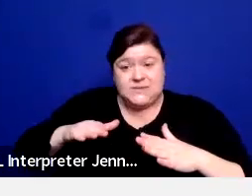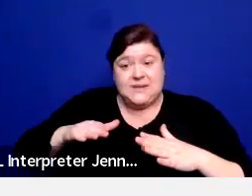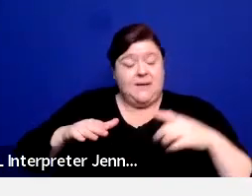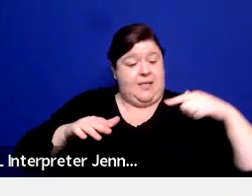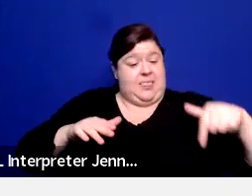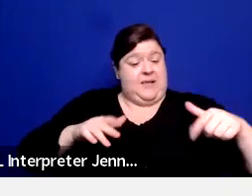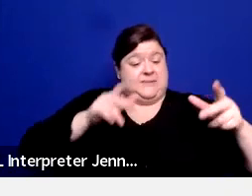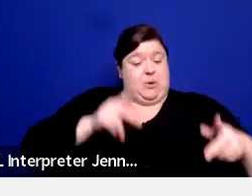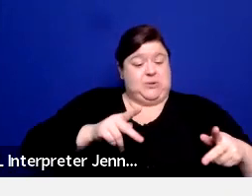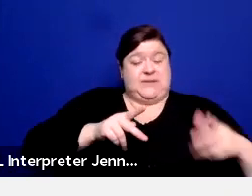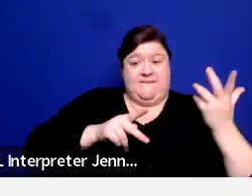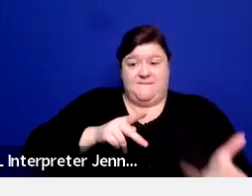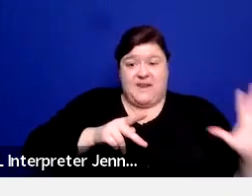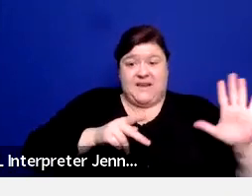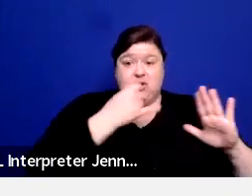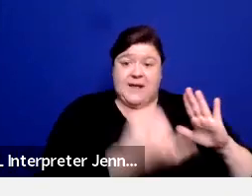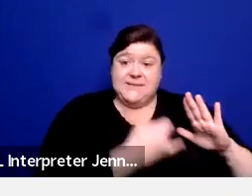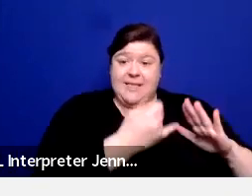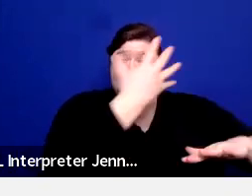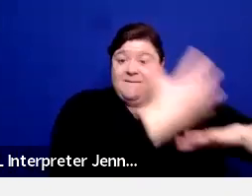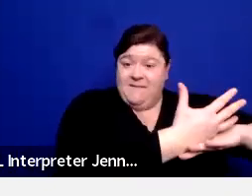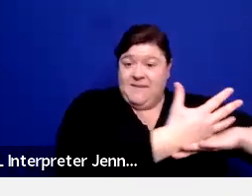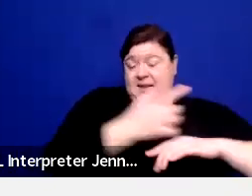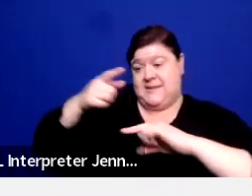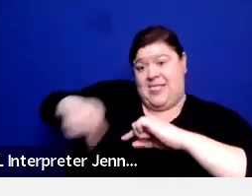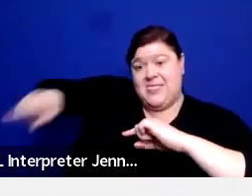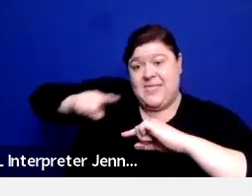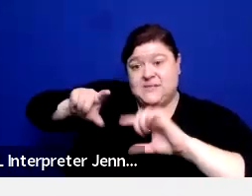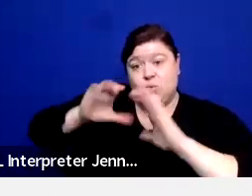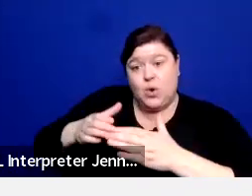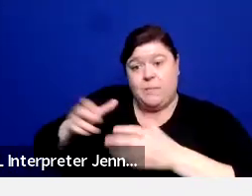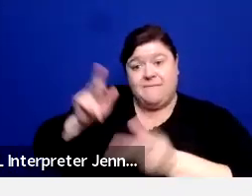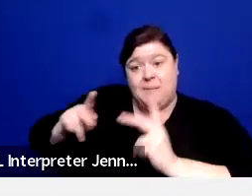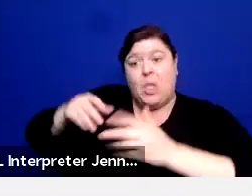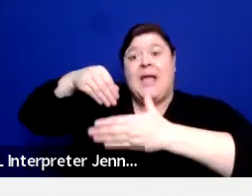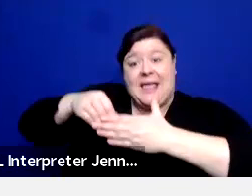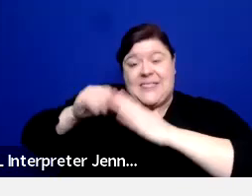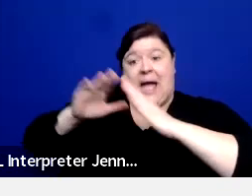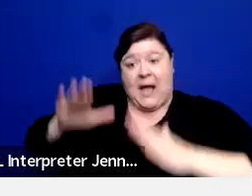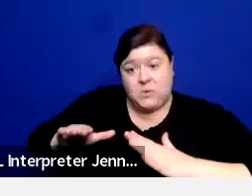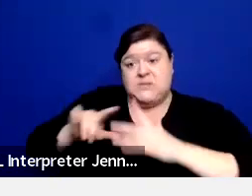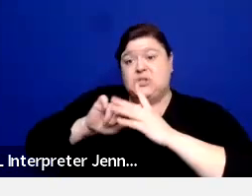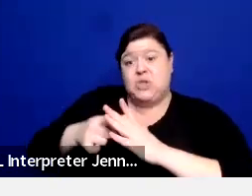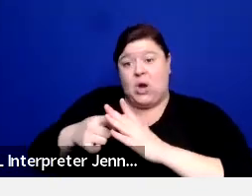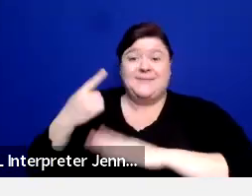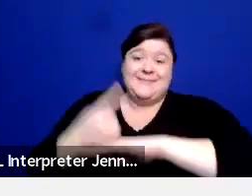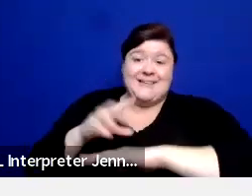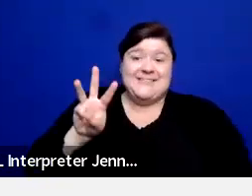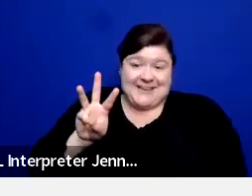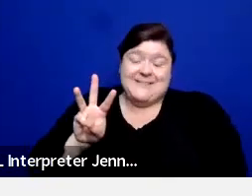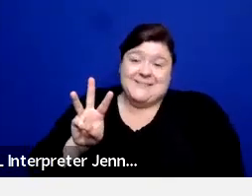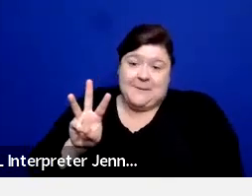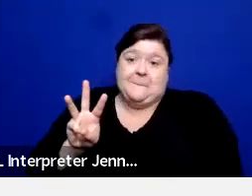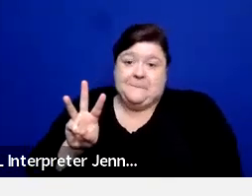their isolation period. So after 5 days, or on day number 6.